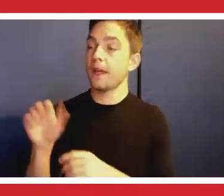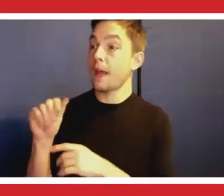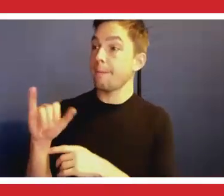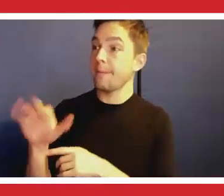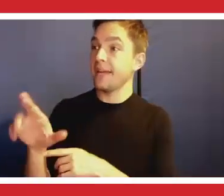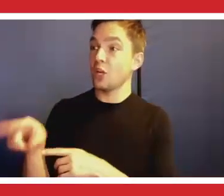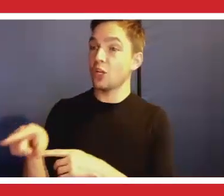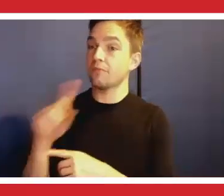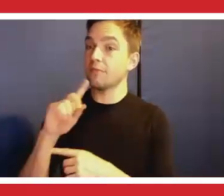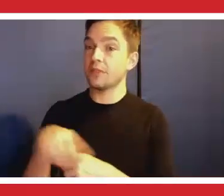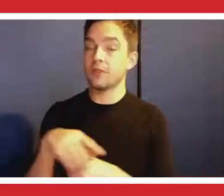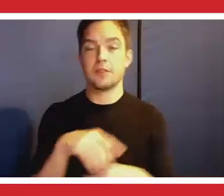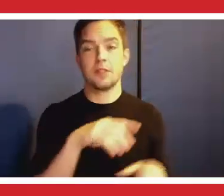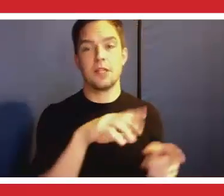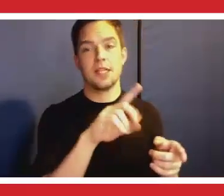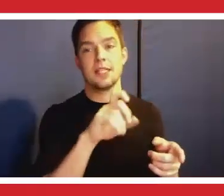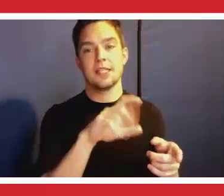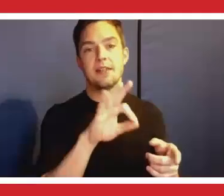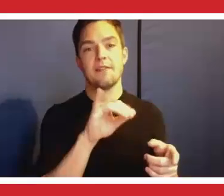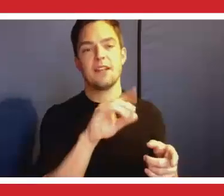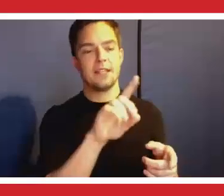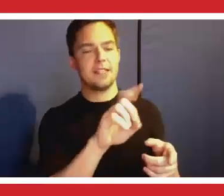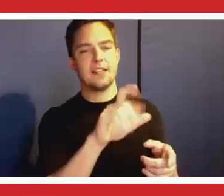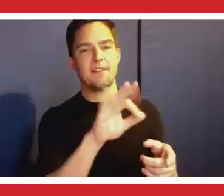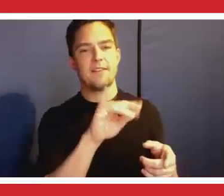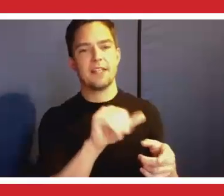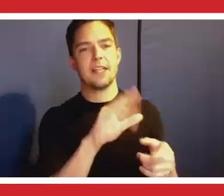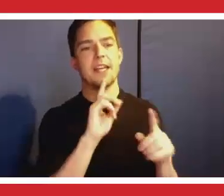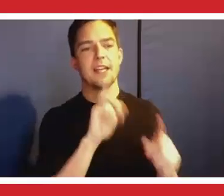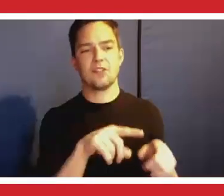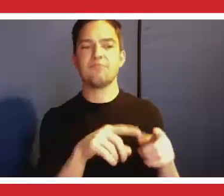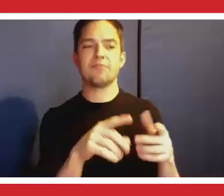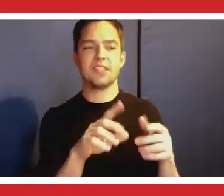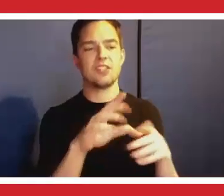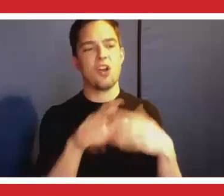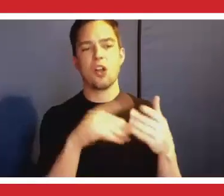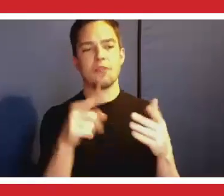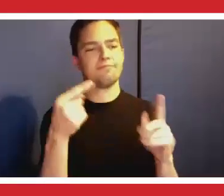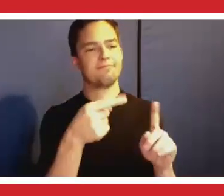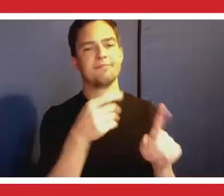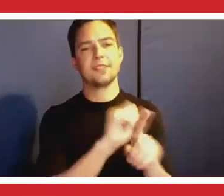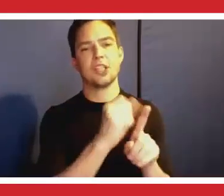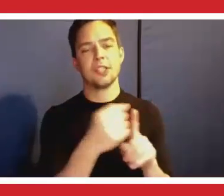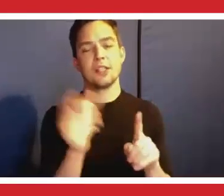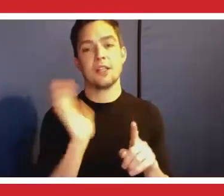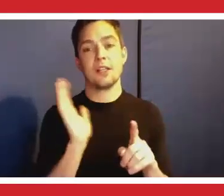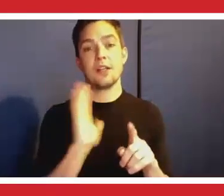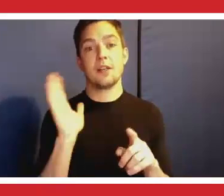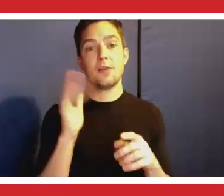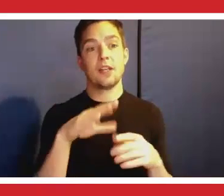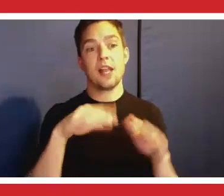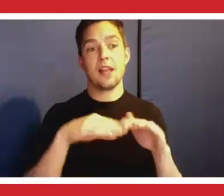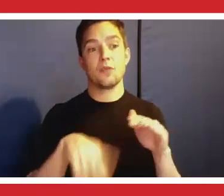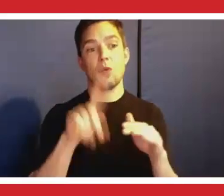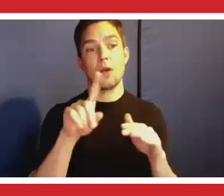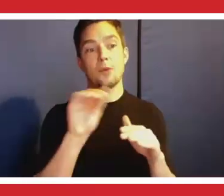As Delphina said, I think it's really about context. When we started in Bangladesh, we had less than 1% internet penetration. And we said that we'll